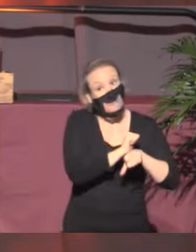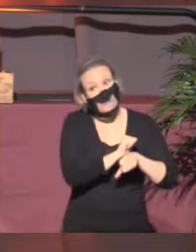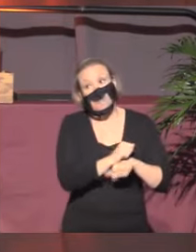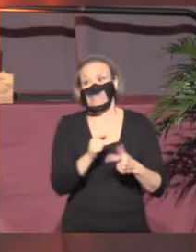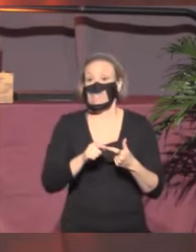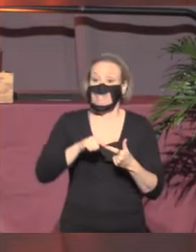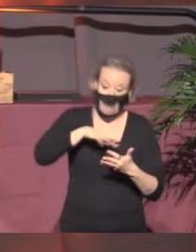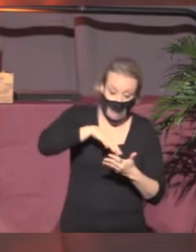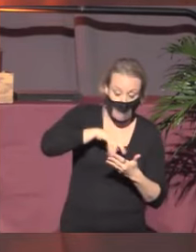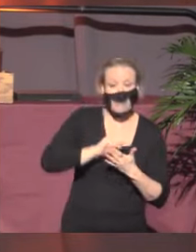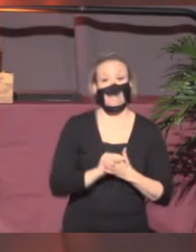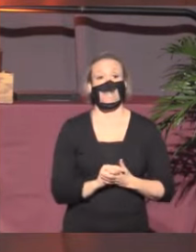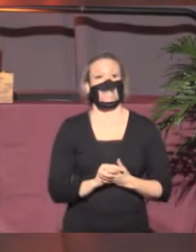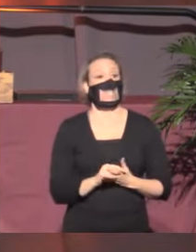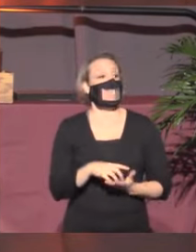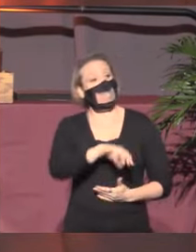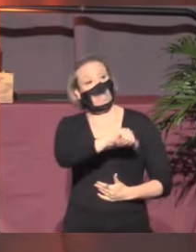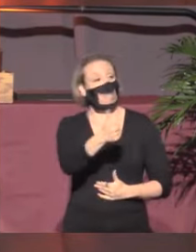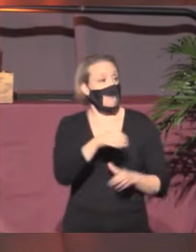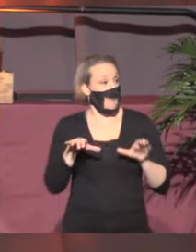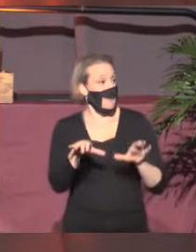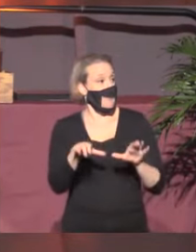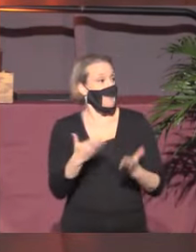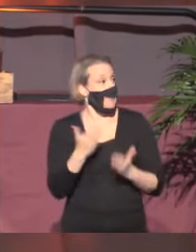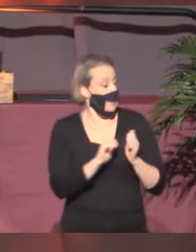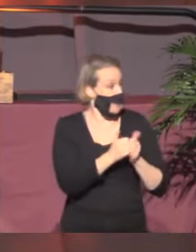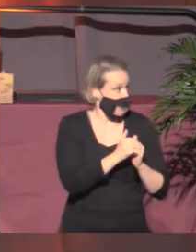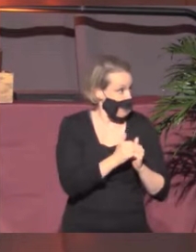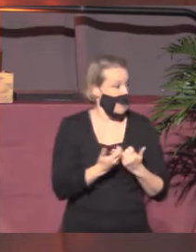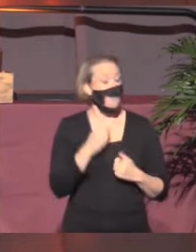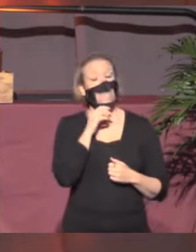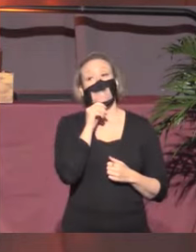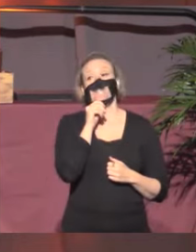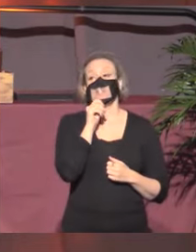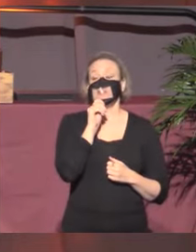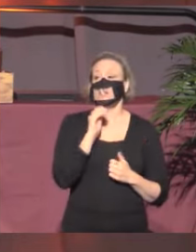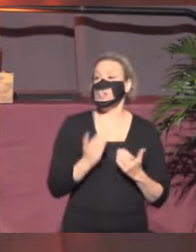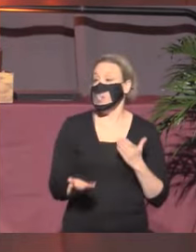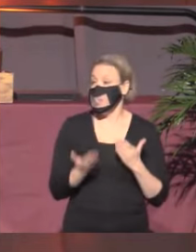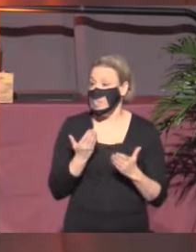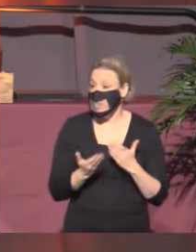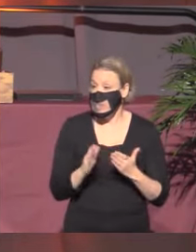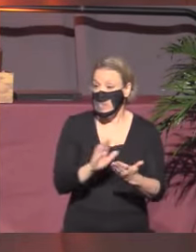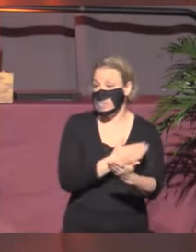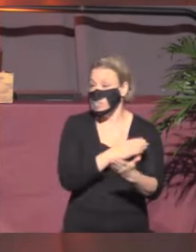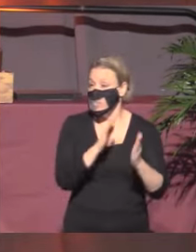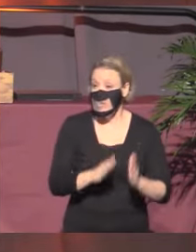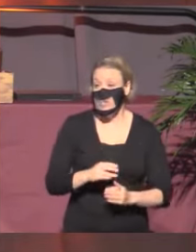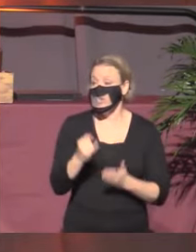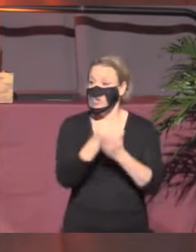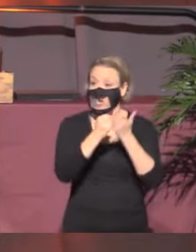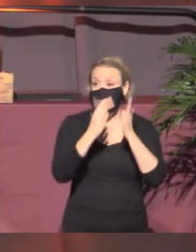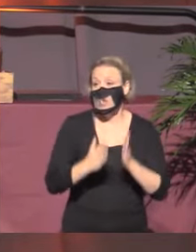filling your time with other activities, maybe an athlete, maybe a musician, an artist, and